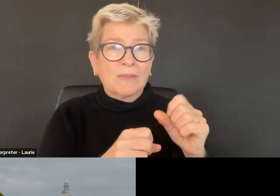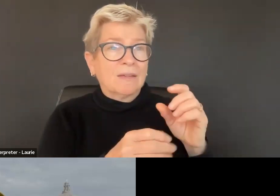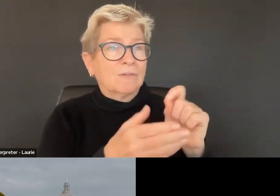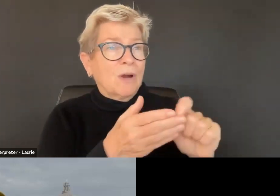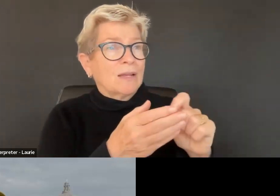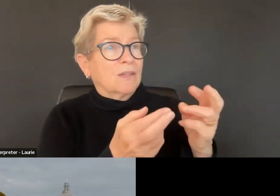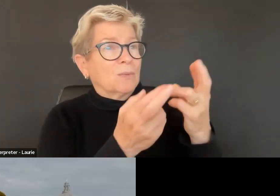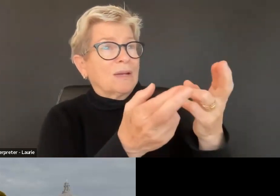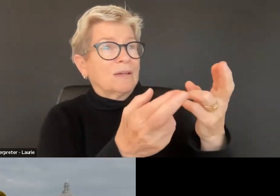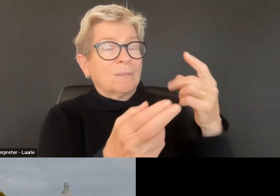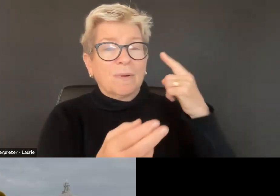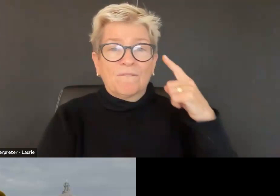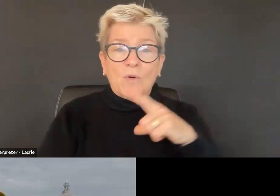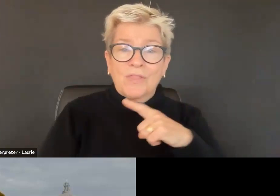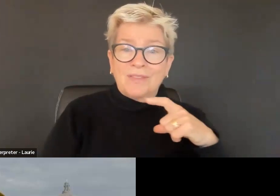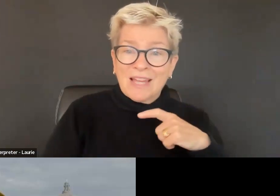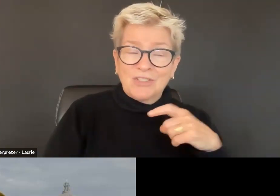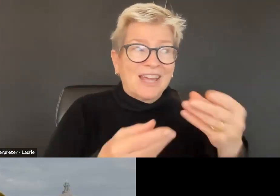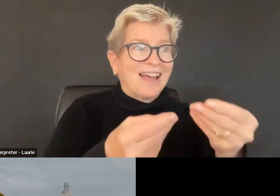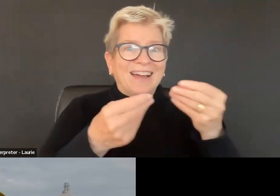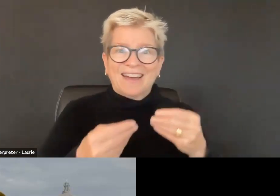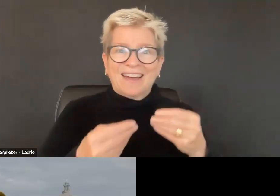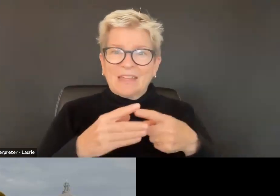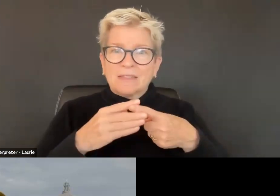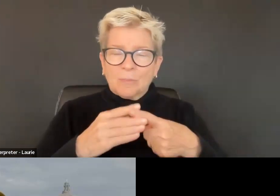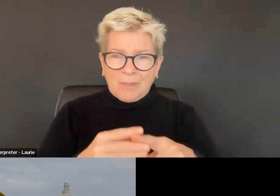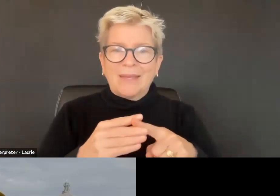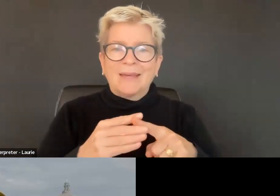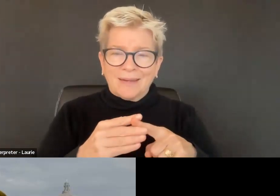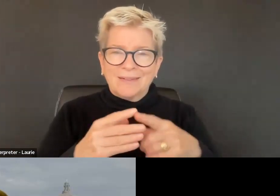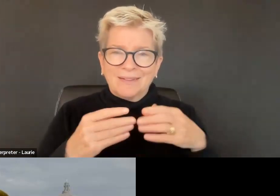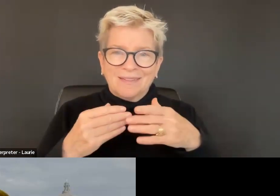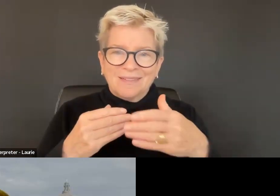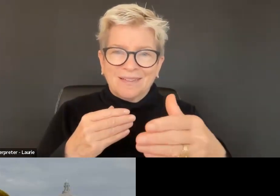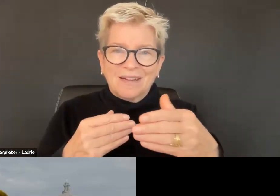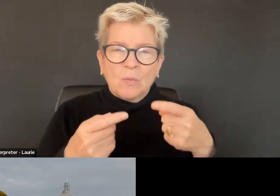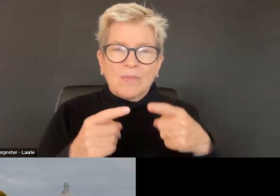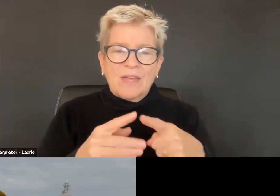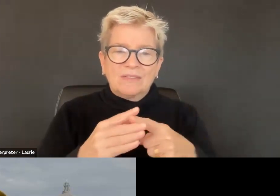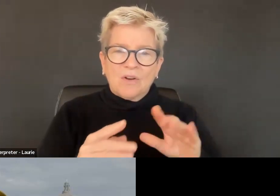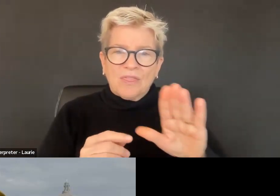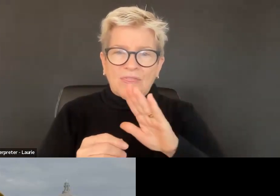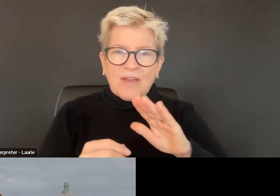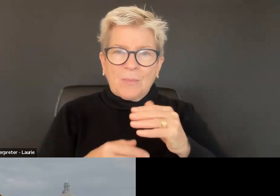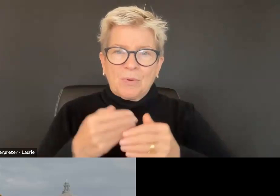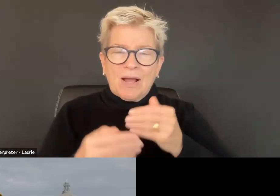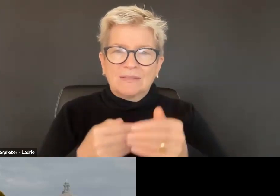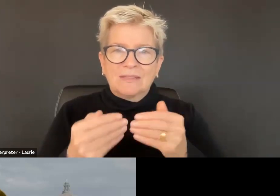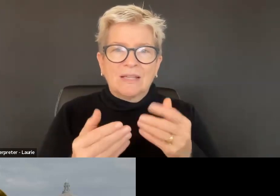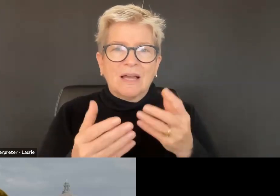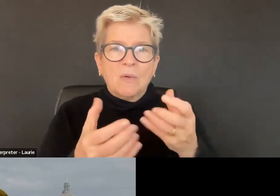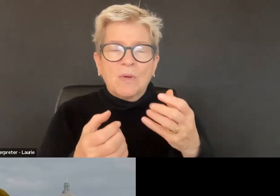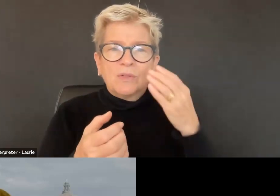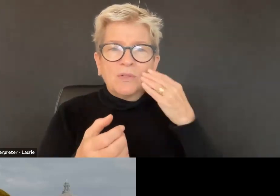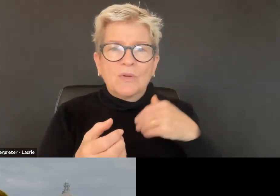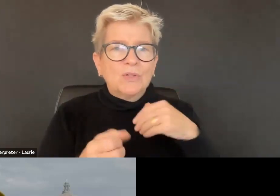but for the legislature, that's the beginning and the start. And so when they start their process, I just want to let all of you know that your work is